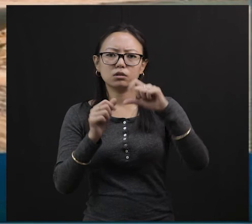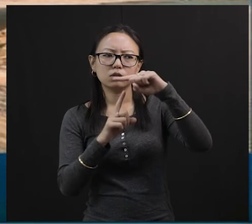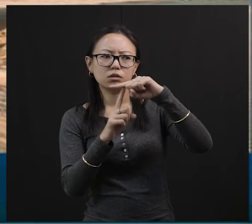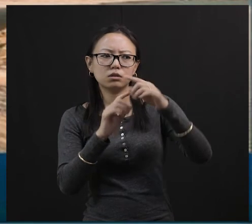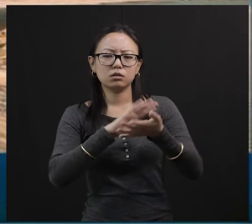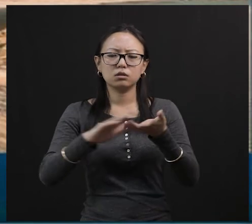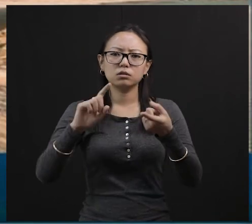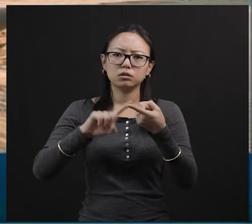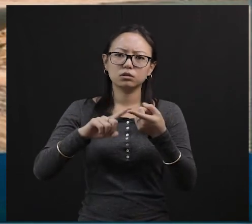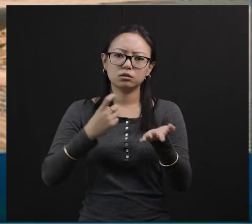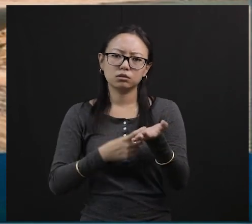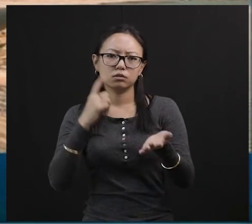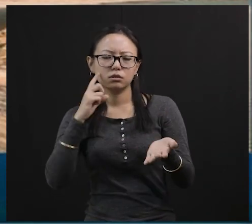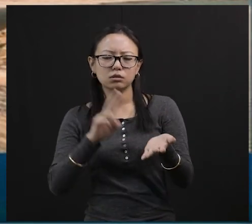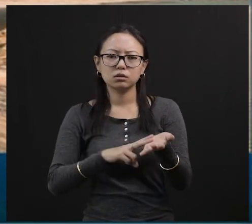action of the sun,